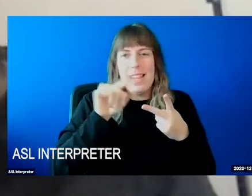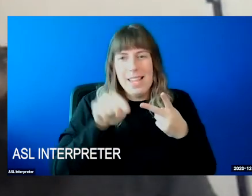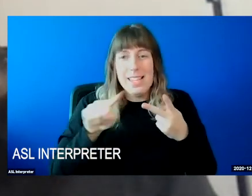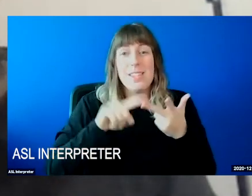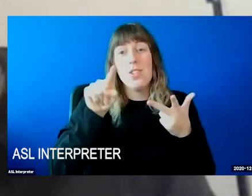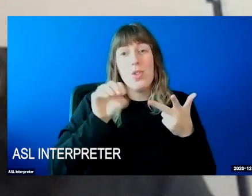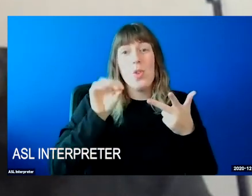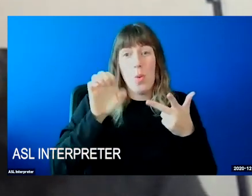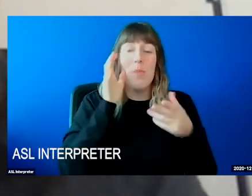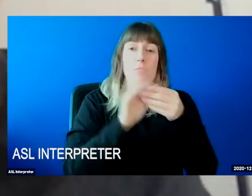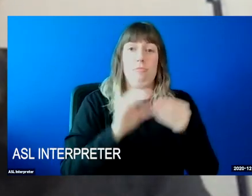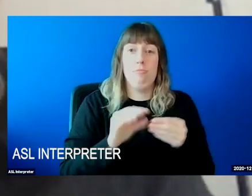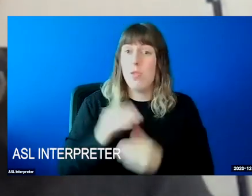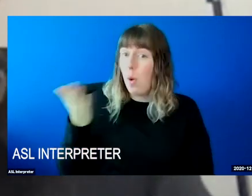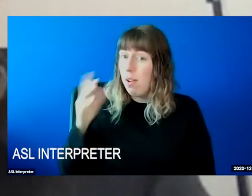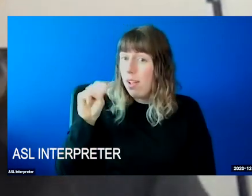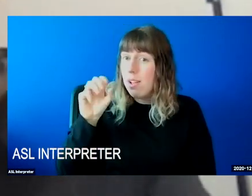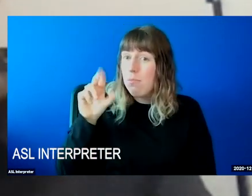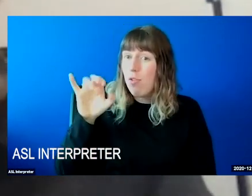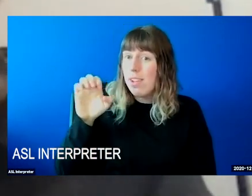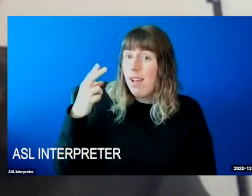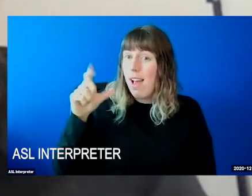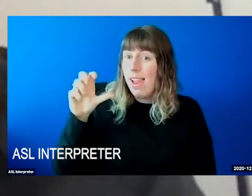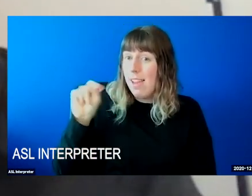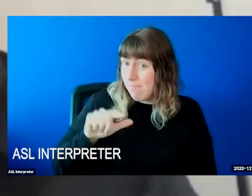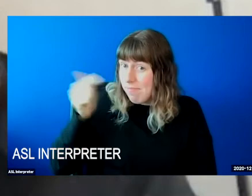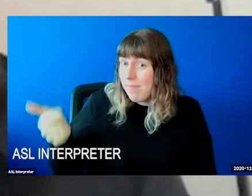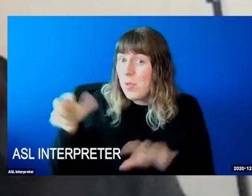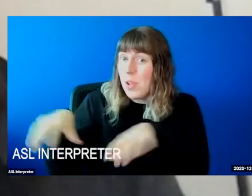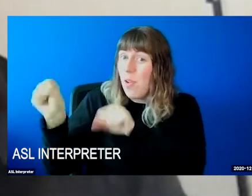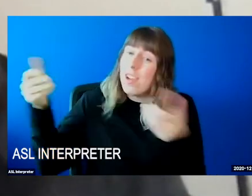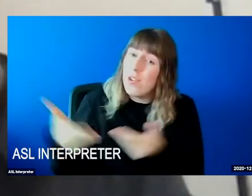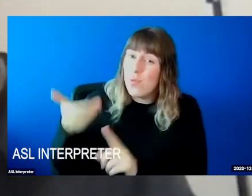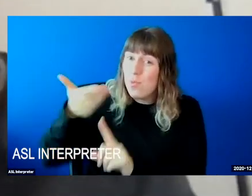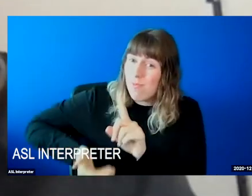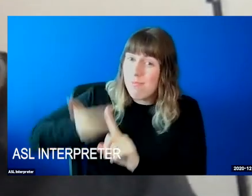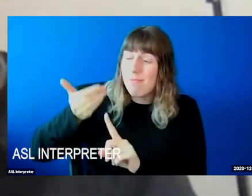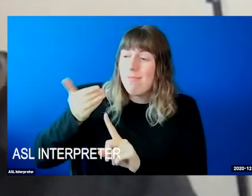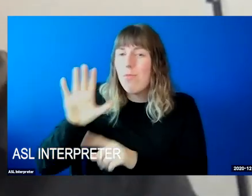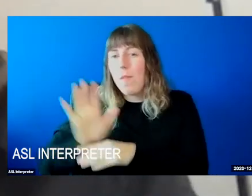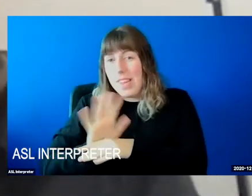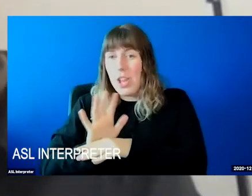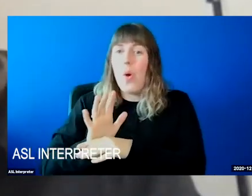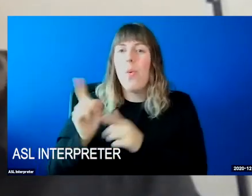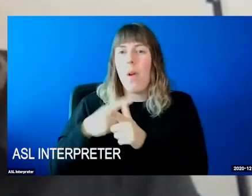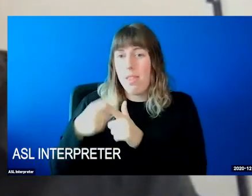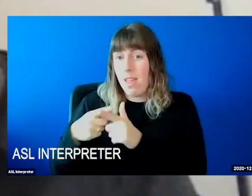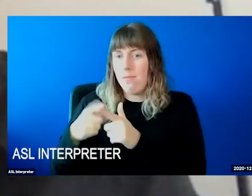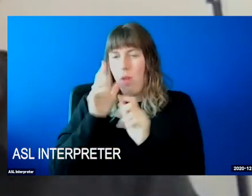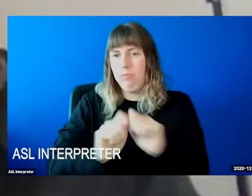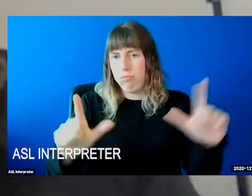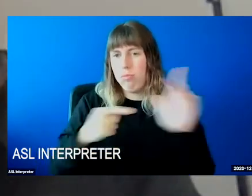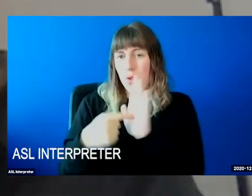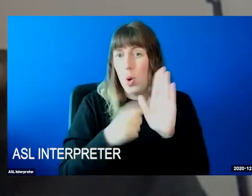as well. So Mary Helene, thank you for being here, and I'll just turn it over to you to introduce yourself and your video, and then Tom will play that.